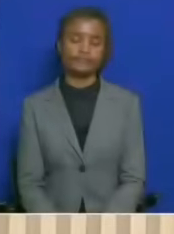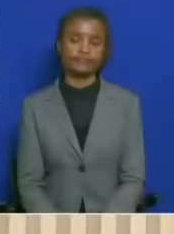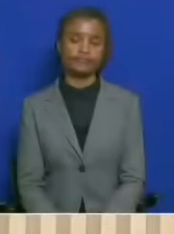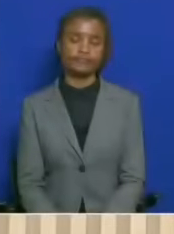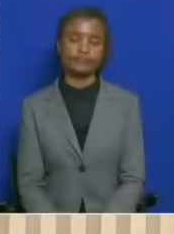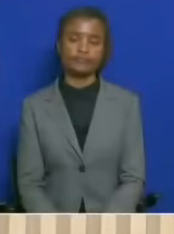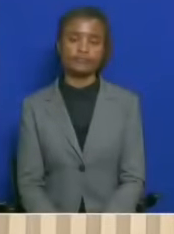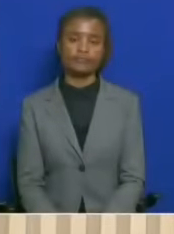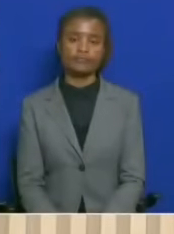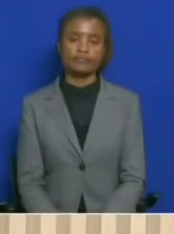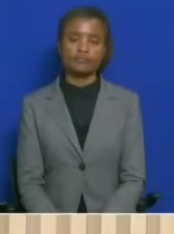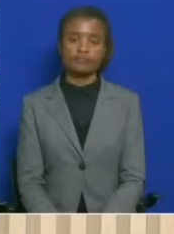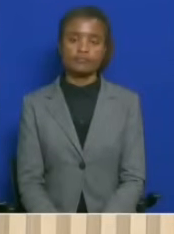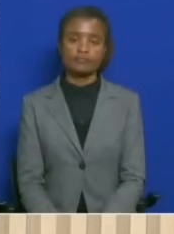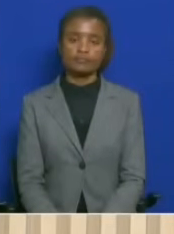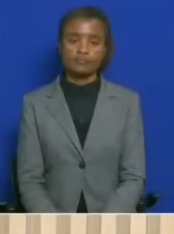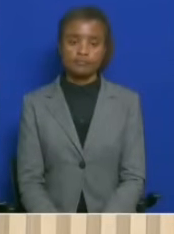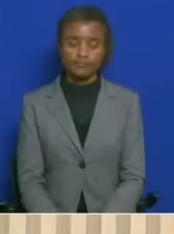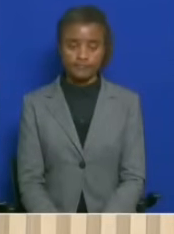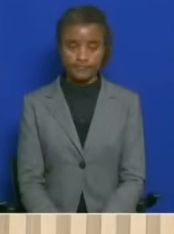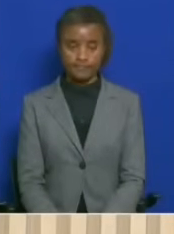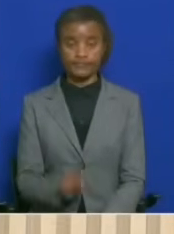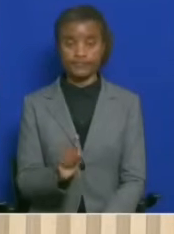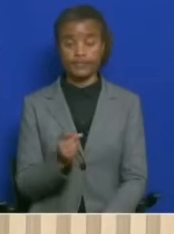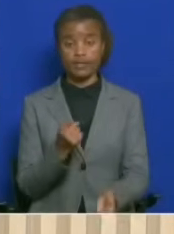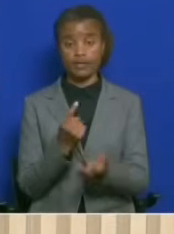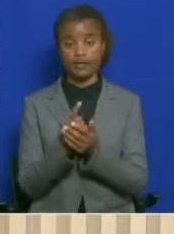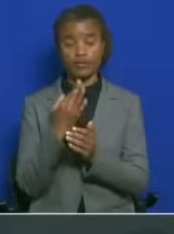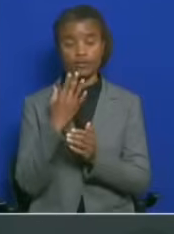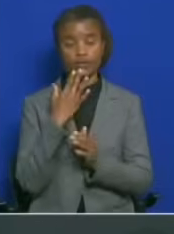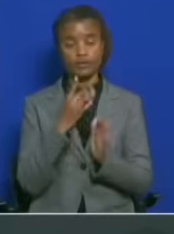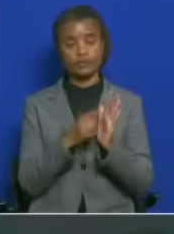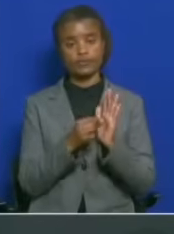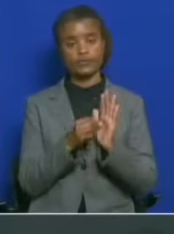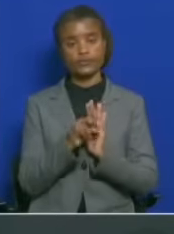So that's 21 May 2021.